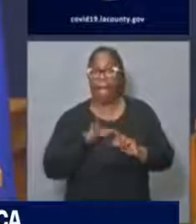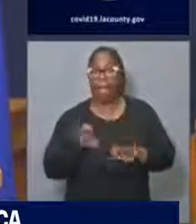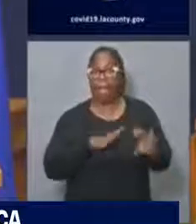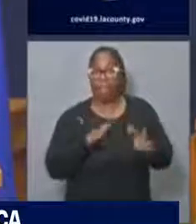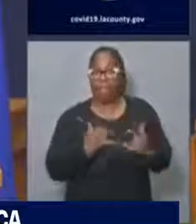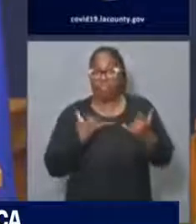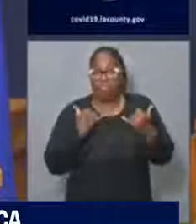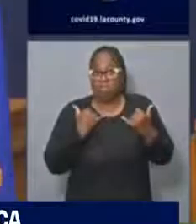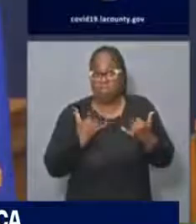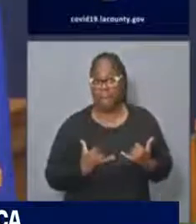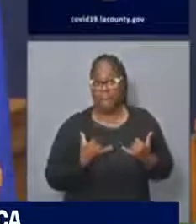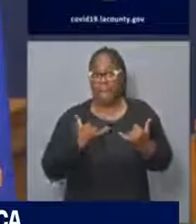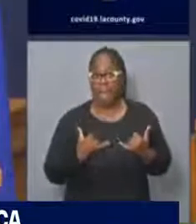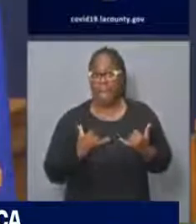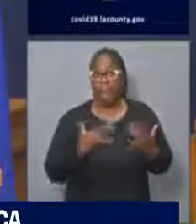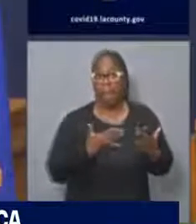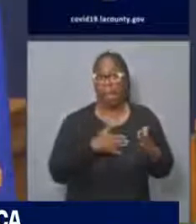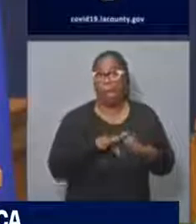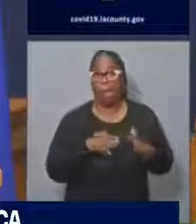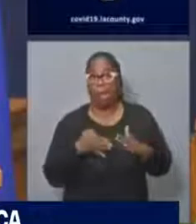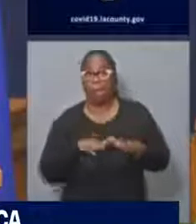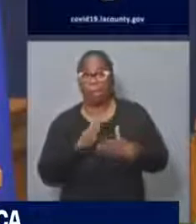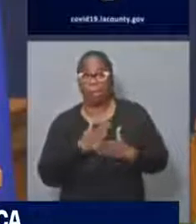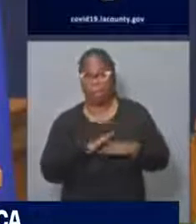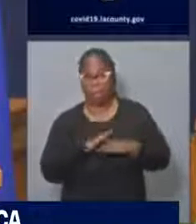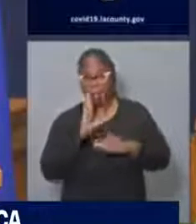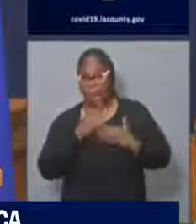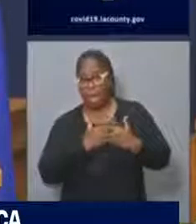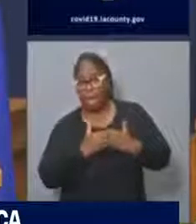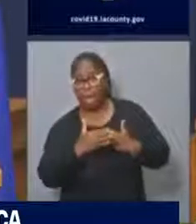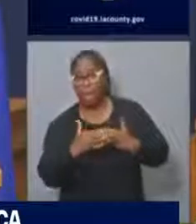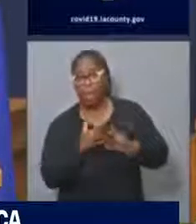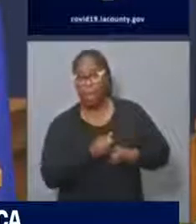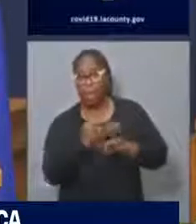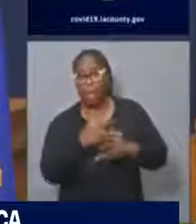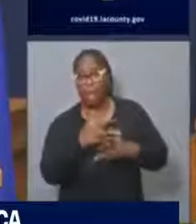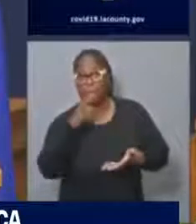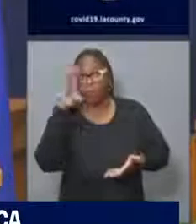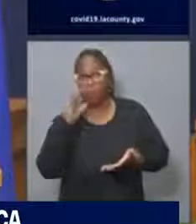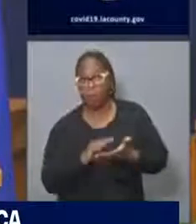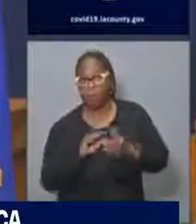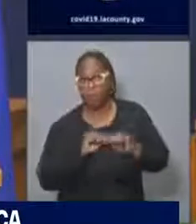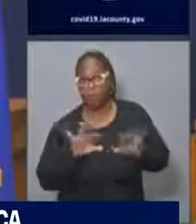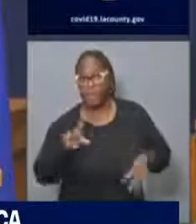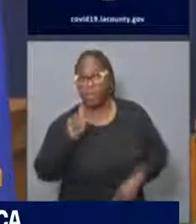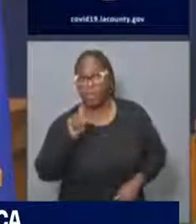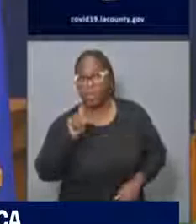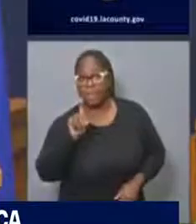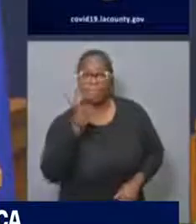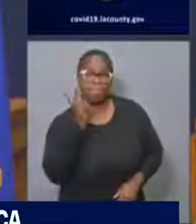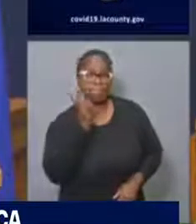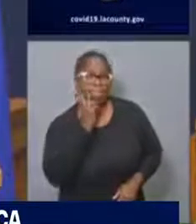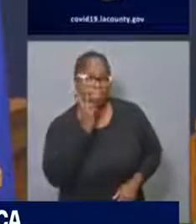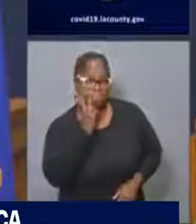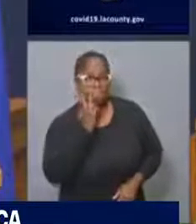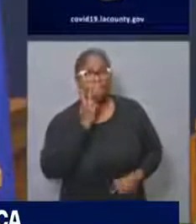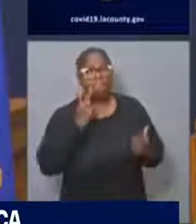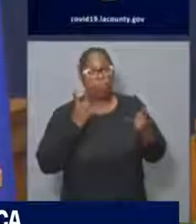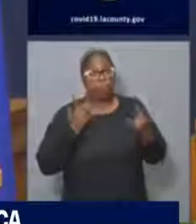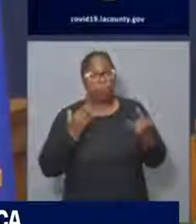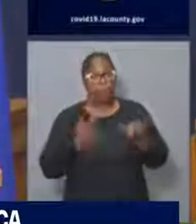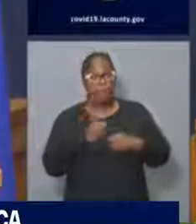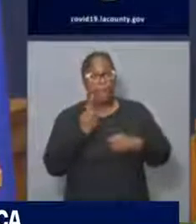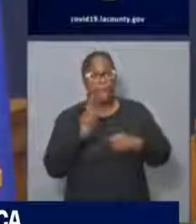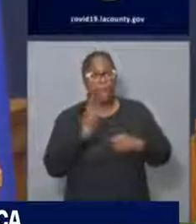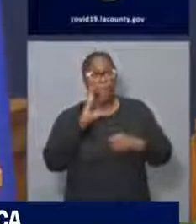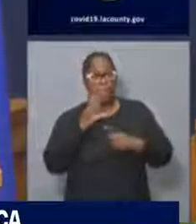sectors, slows the spread of the virus. What we do impacts our lives in the weeks and the months ahead. We're